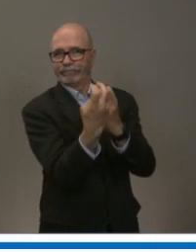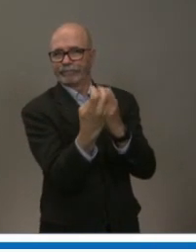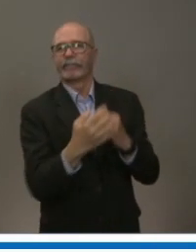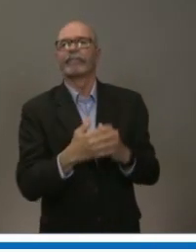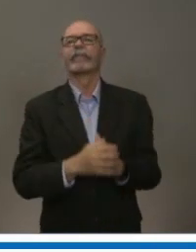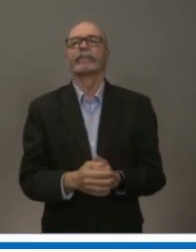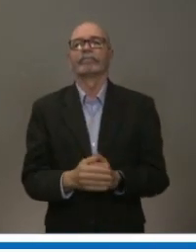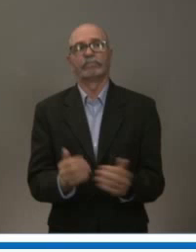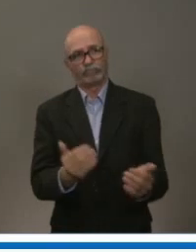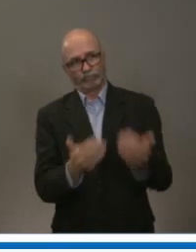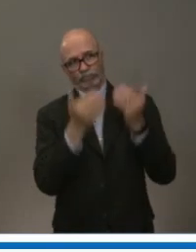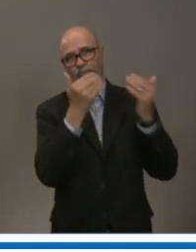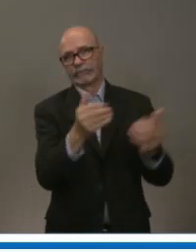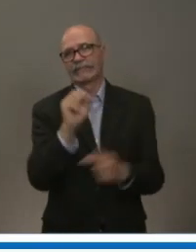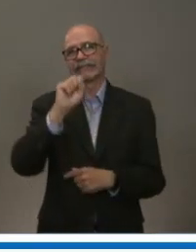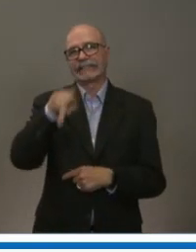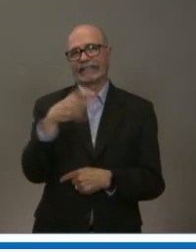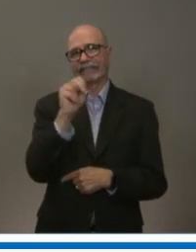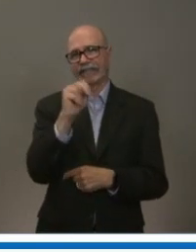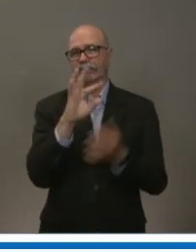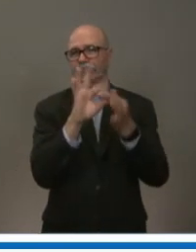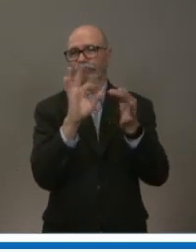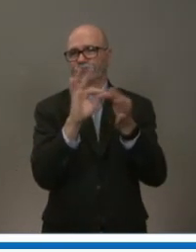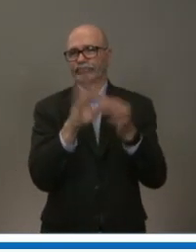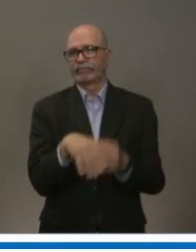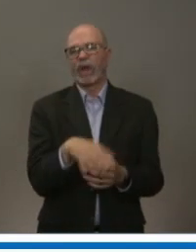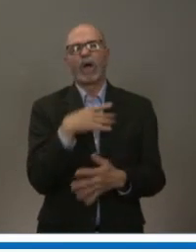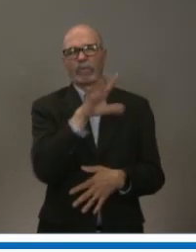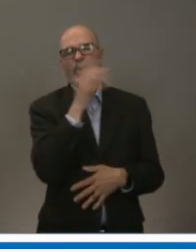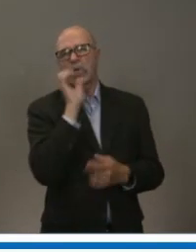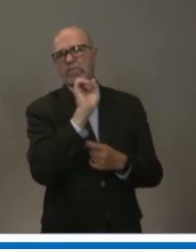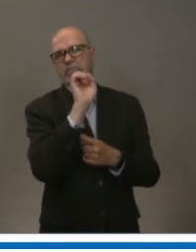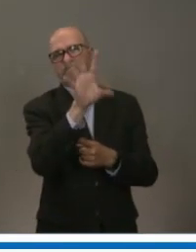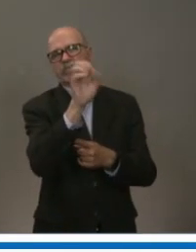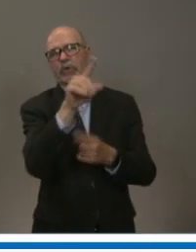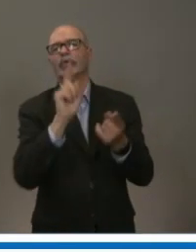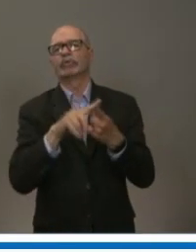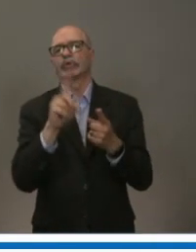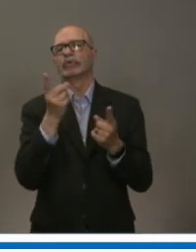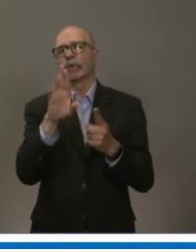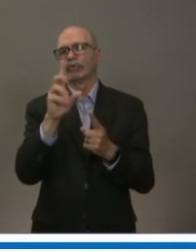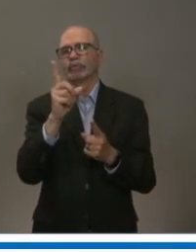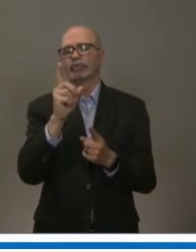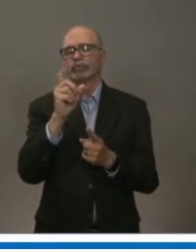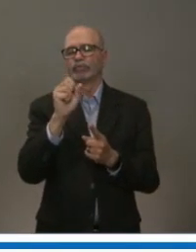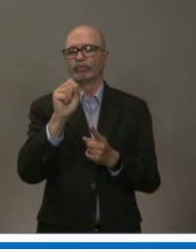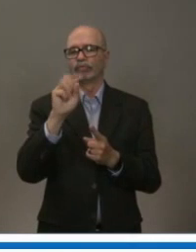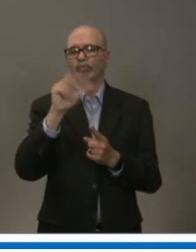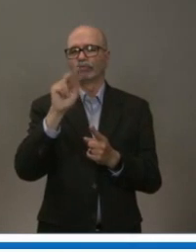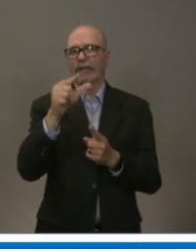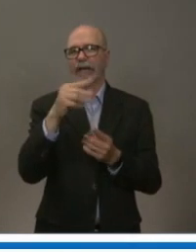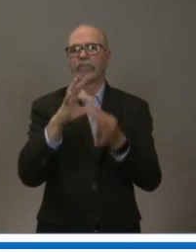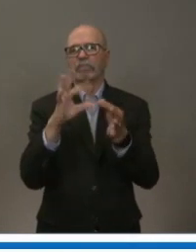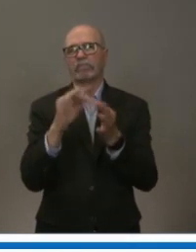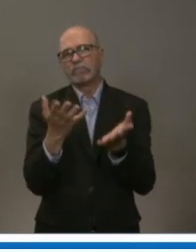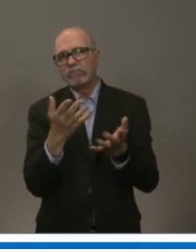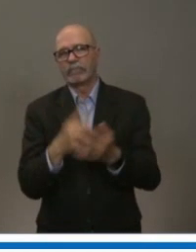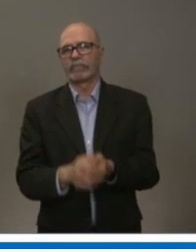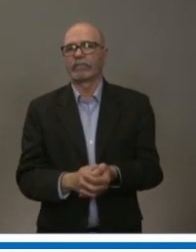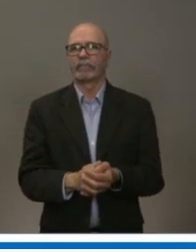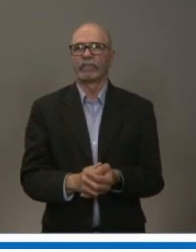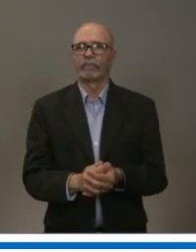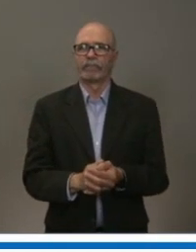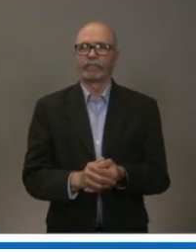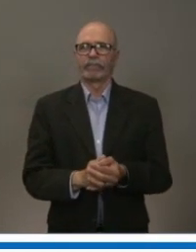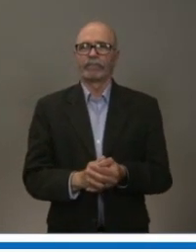Thank you, Tina. Dr. Strang will now bring us up to date on COVID-19 cases in Nova Scotia. Thank you, Premier. Today